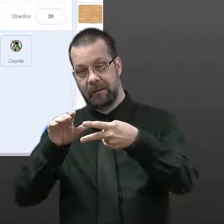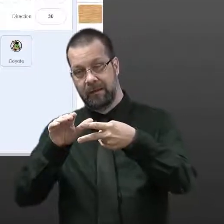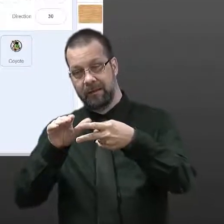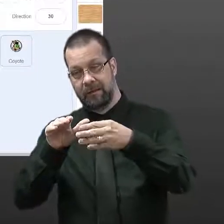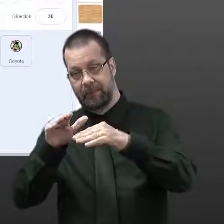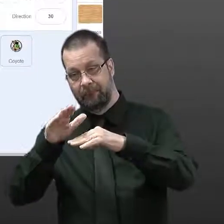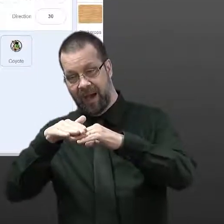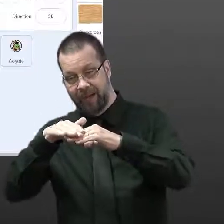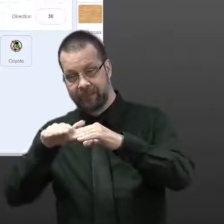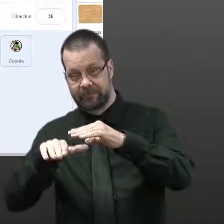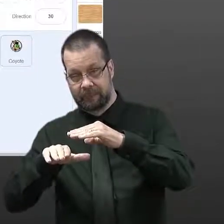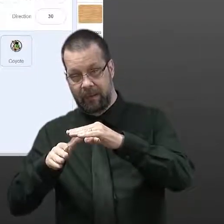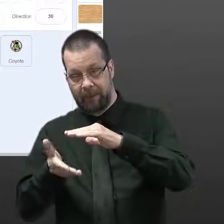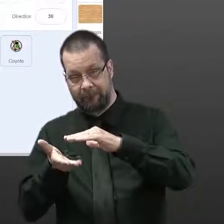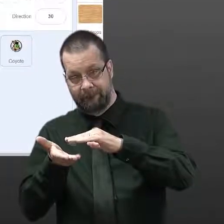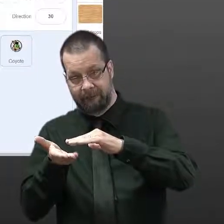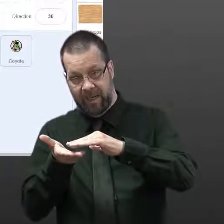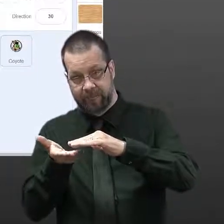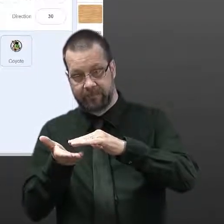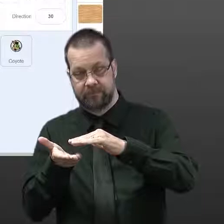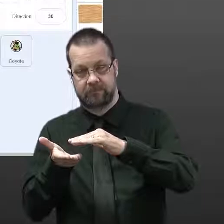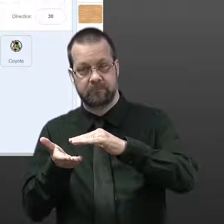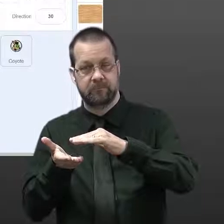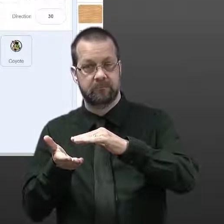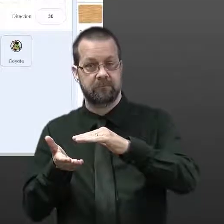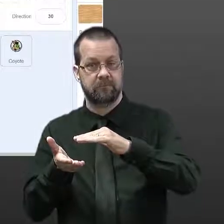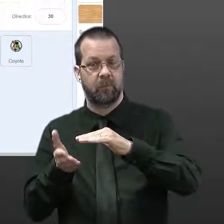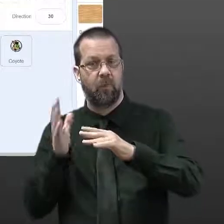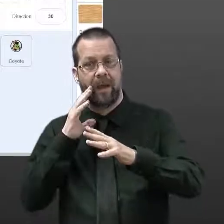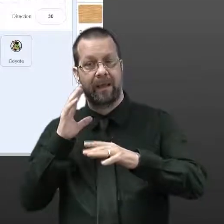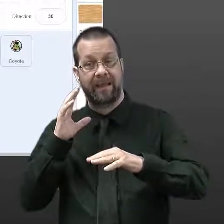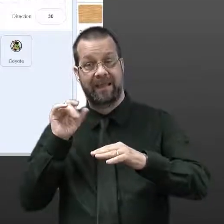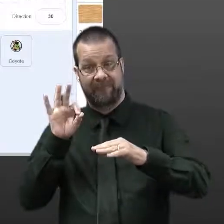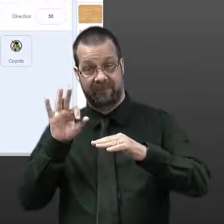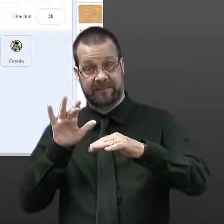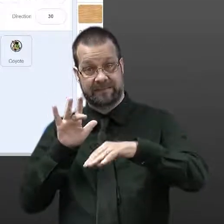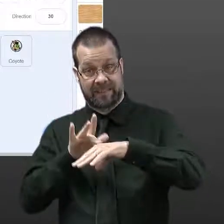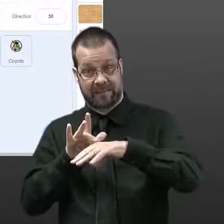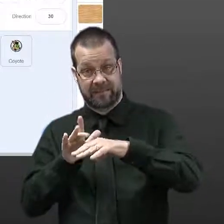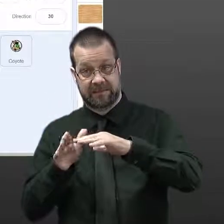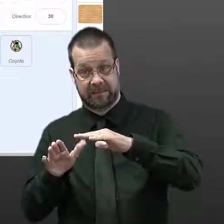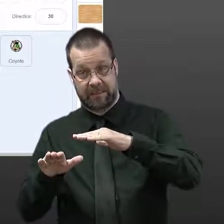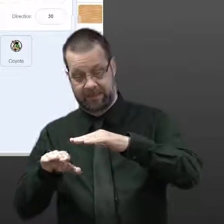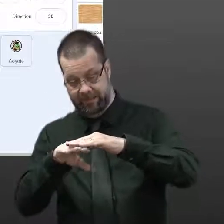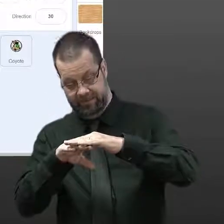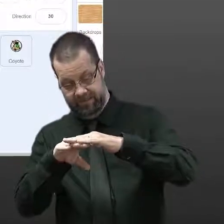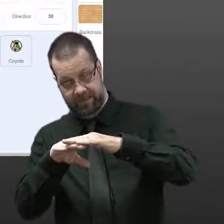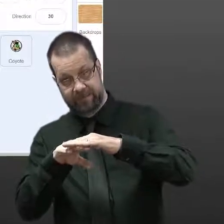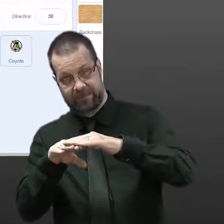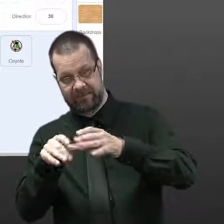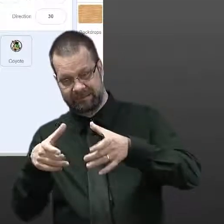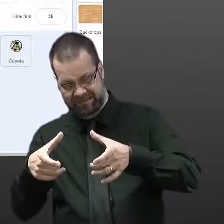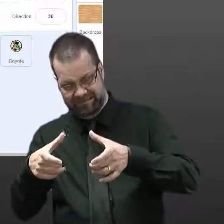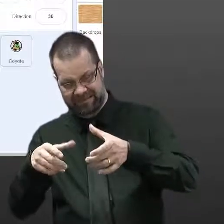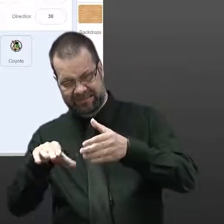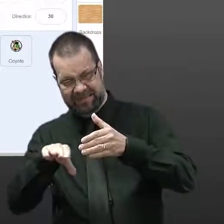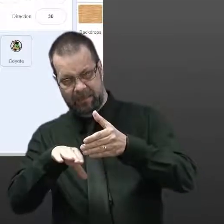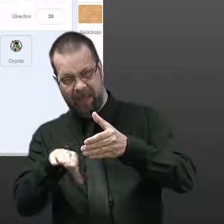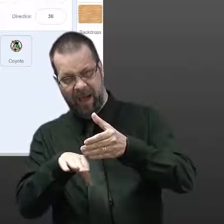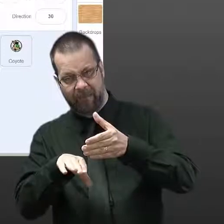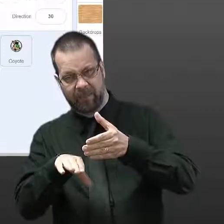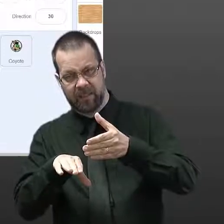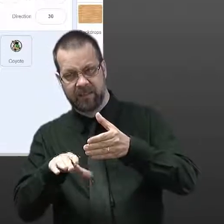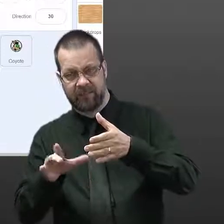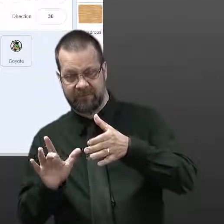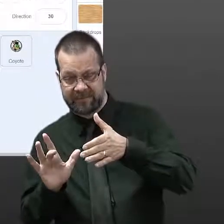the bottom of the rim, because we want to miss if we go if we